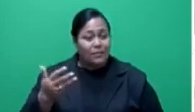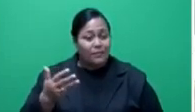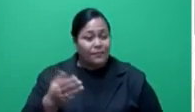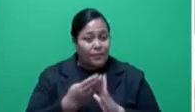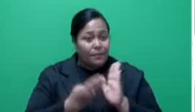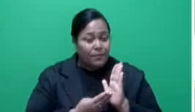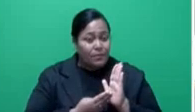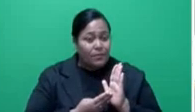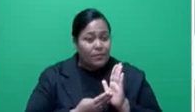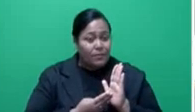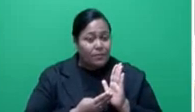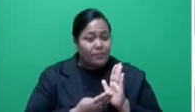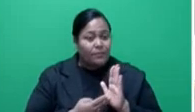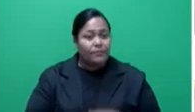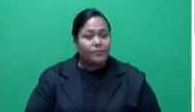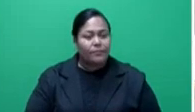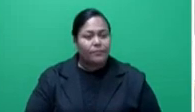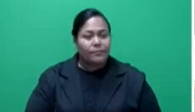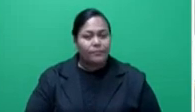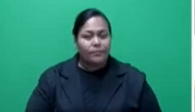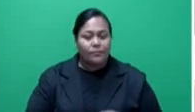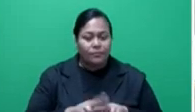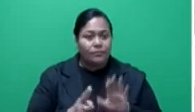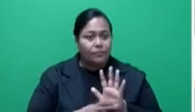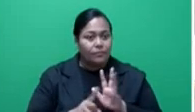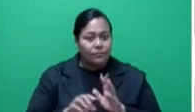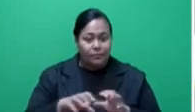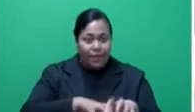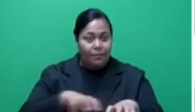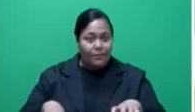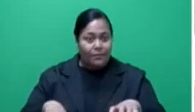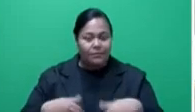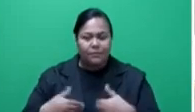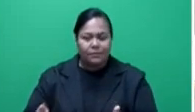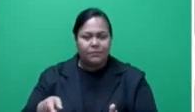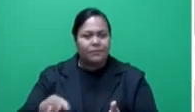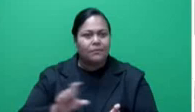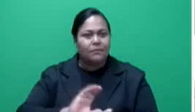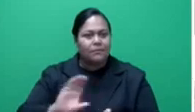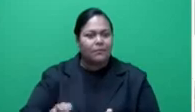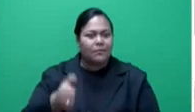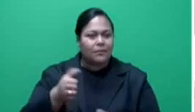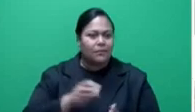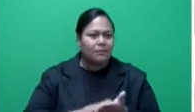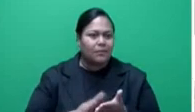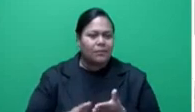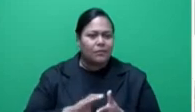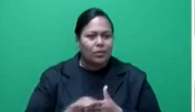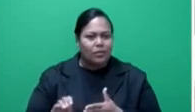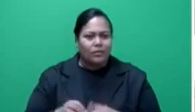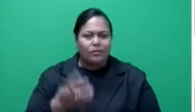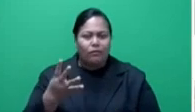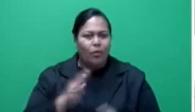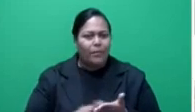Mr. Speaker, sir, FNU campus was given $6 million. The FNU vet lab was $4 million